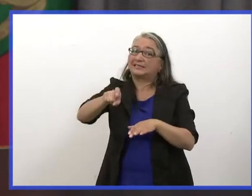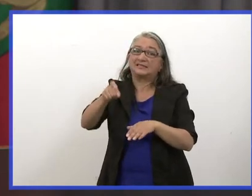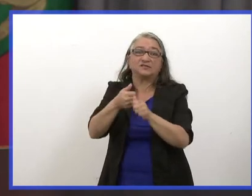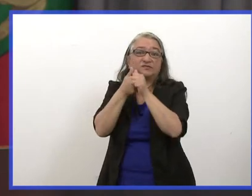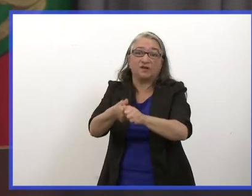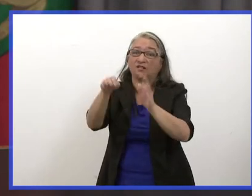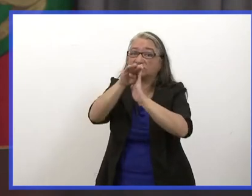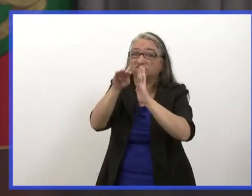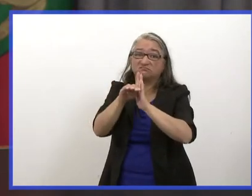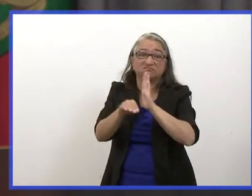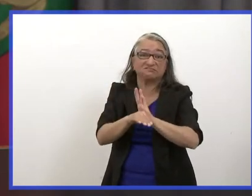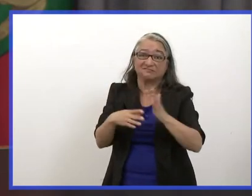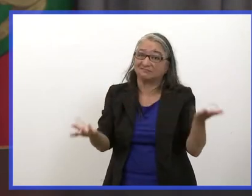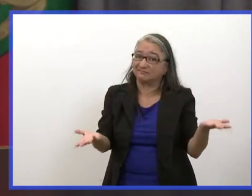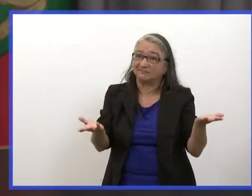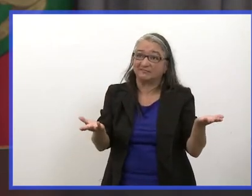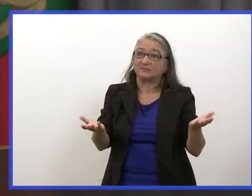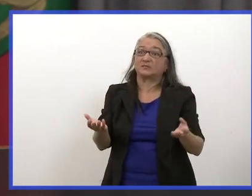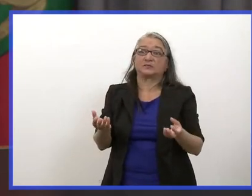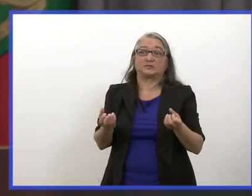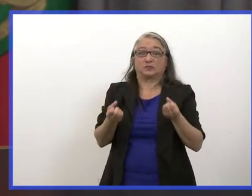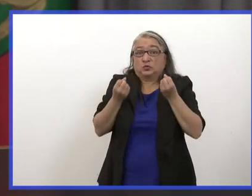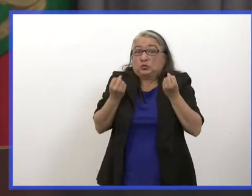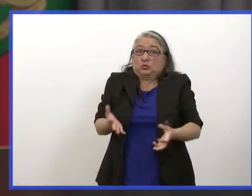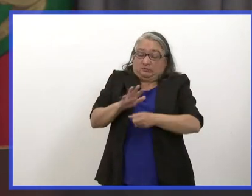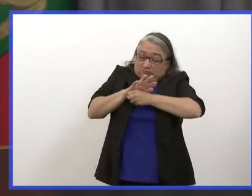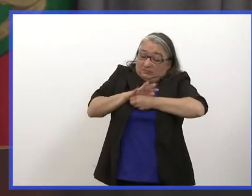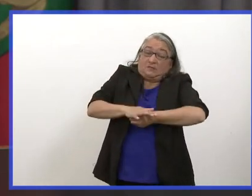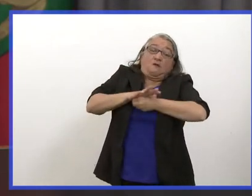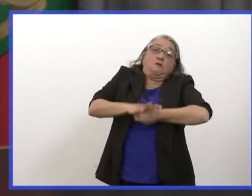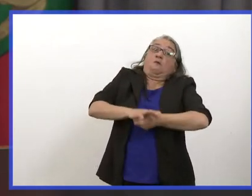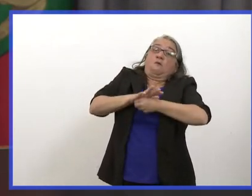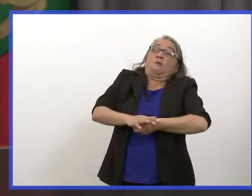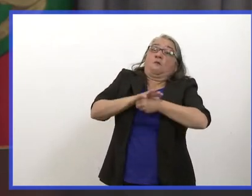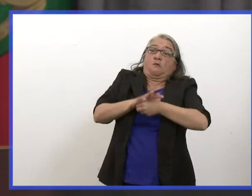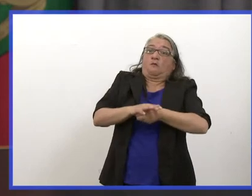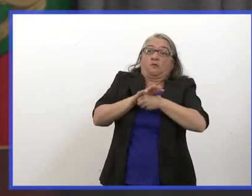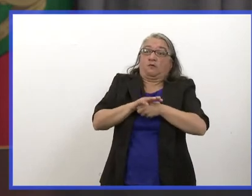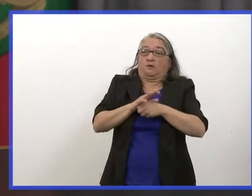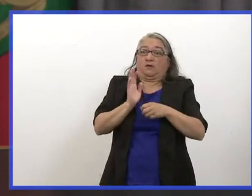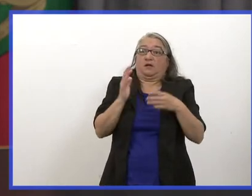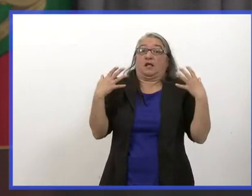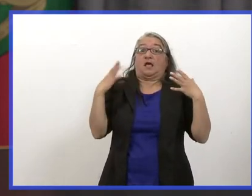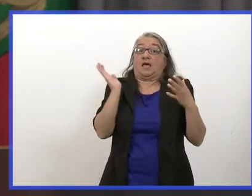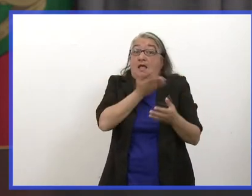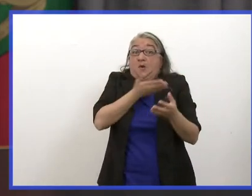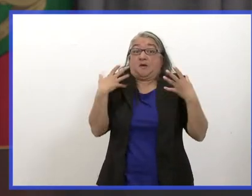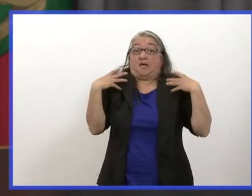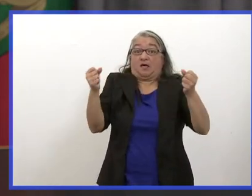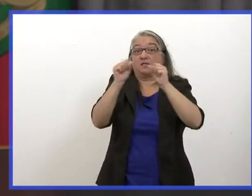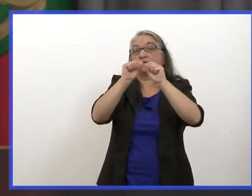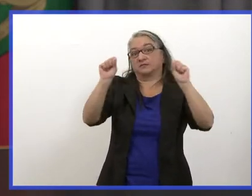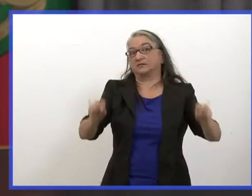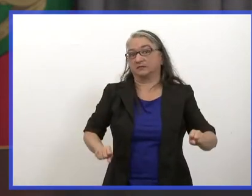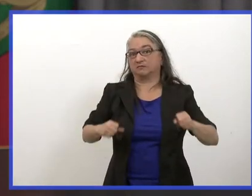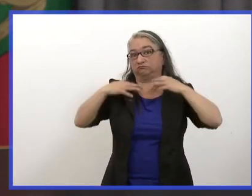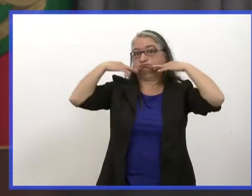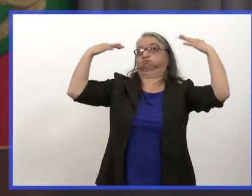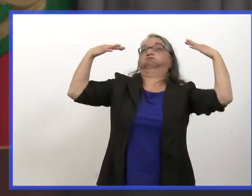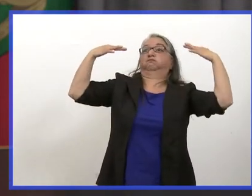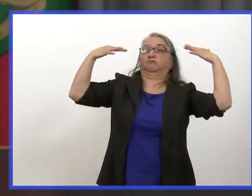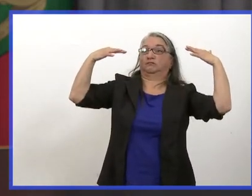healthcare system. We're not just counting cases; these are Manitobans, and these are 8 more Manitobans that we've lost